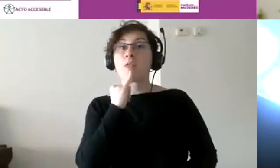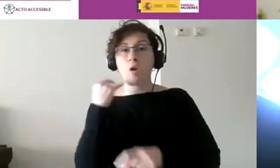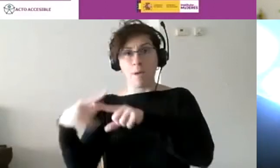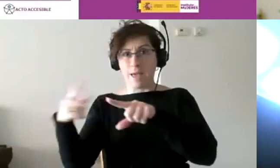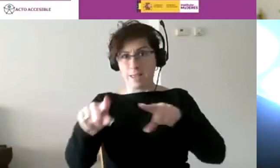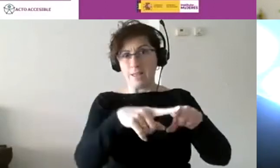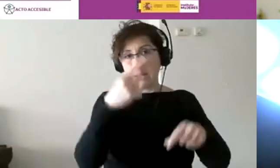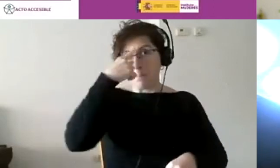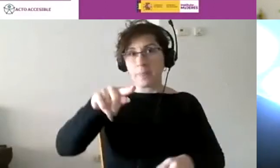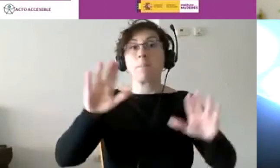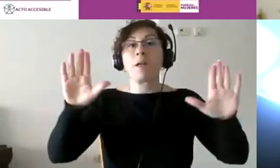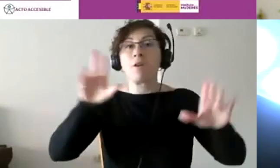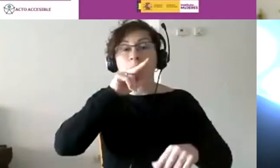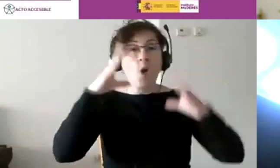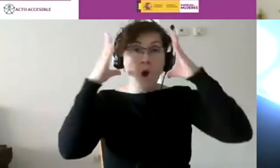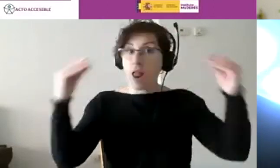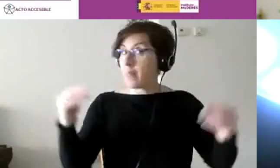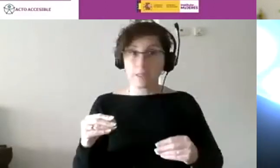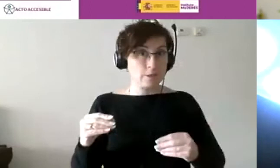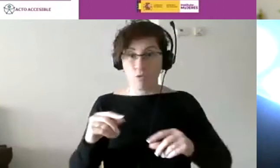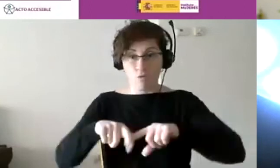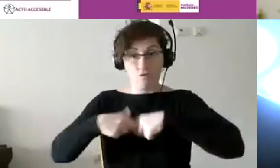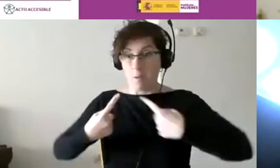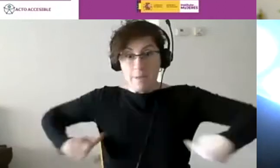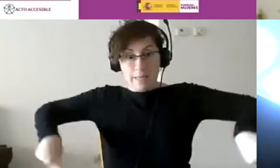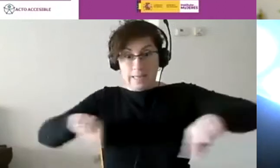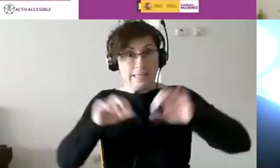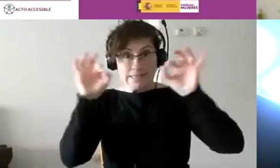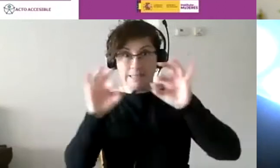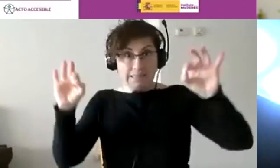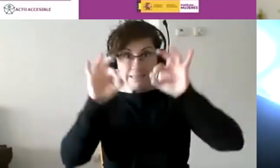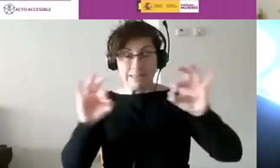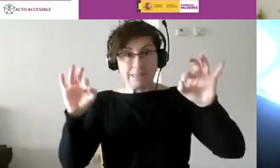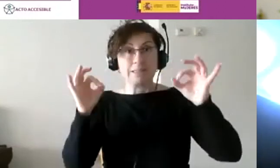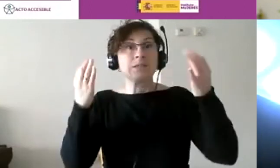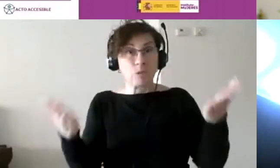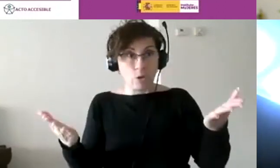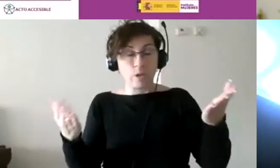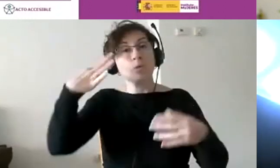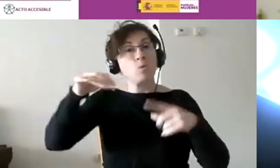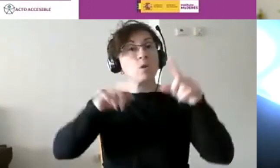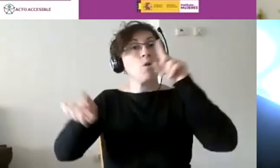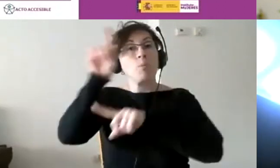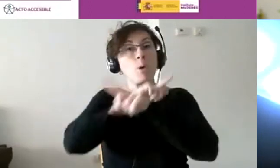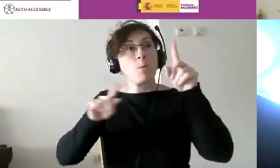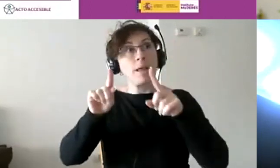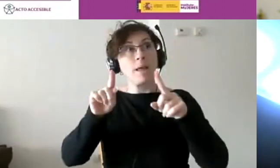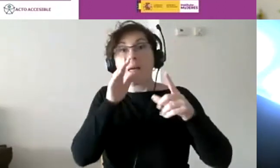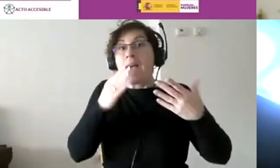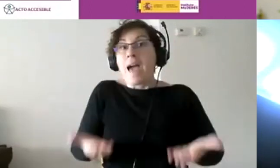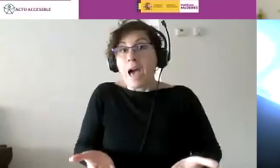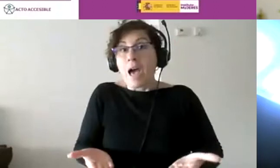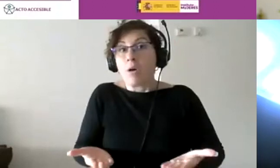But the only problem we have now, and my family and my kid with disability, is to have